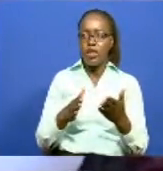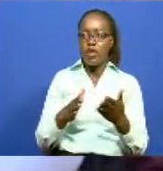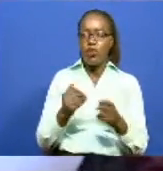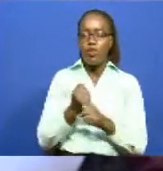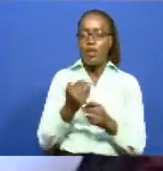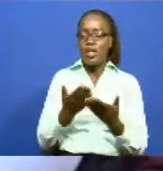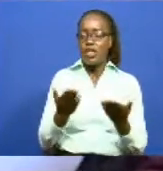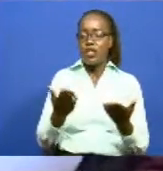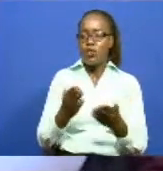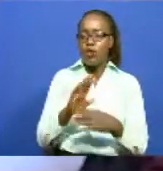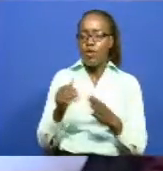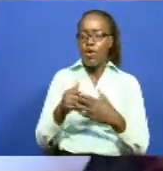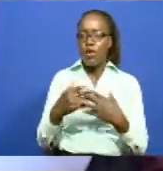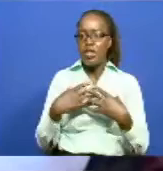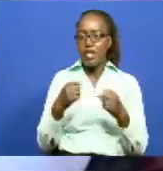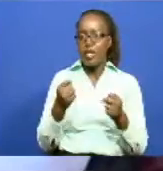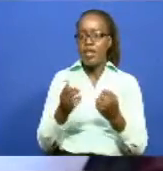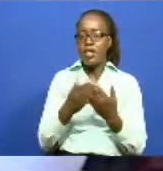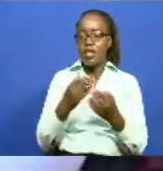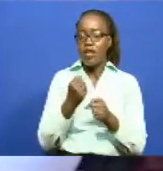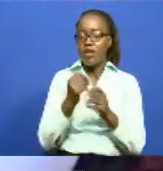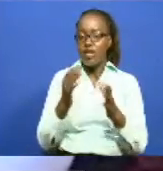workers?